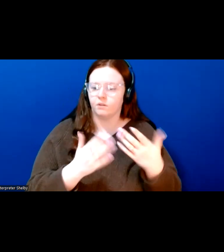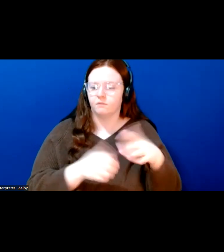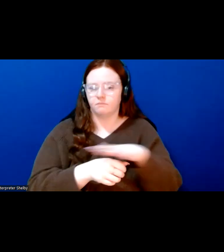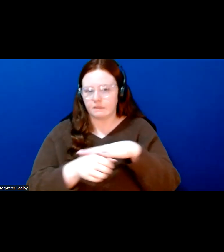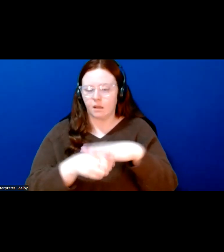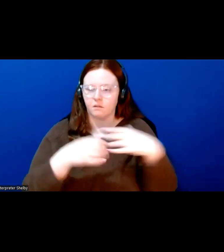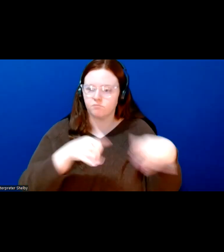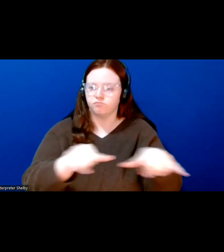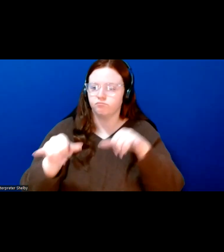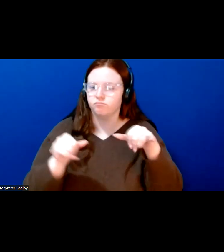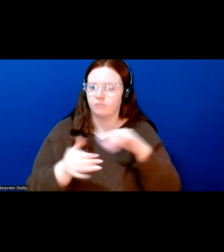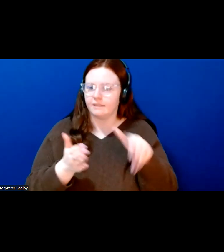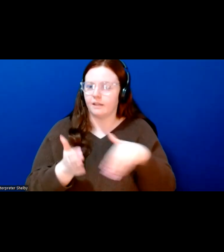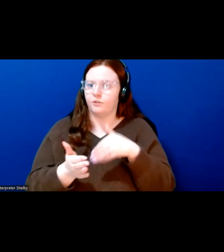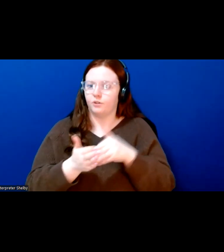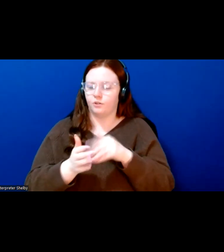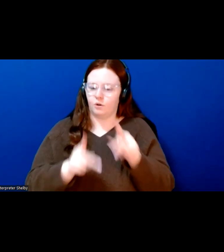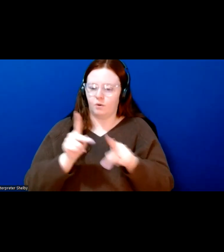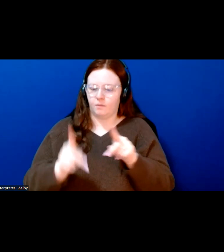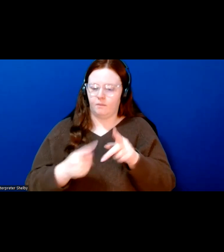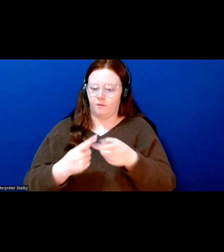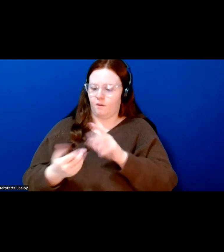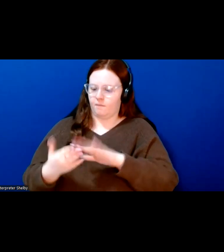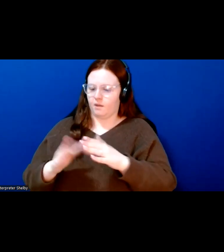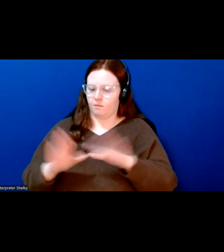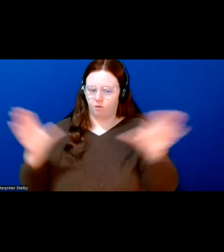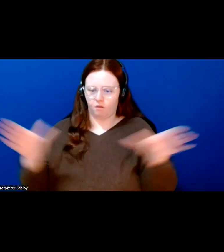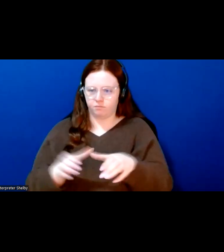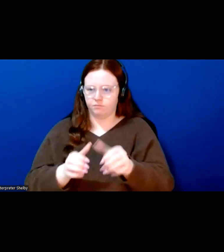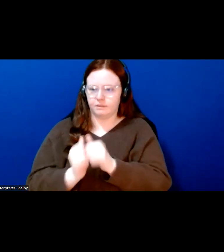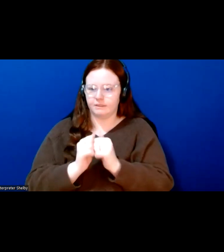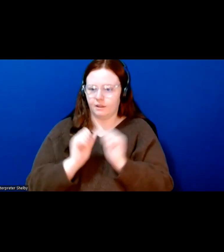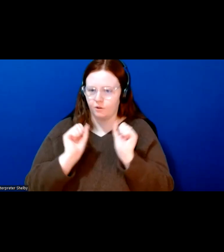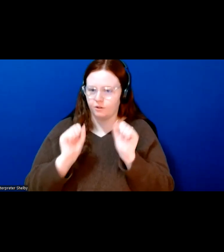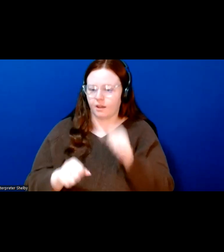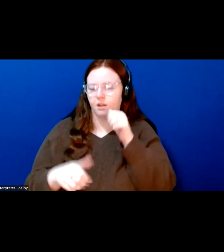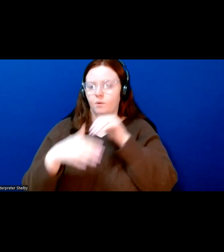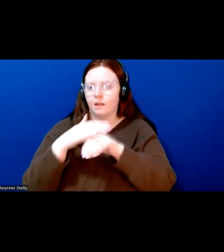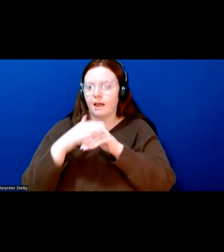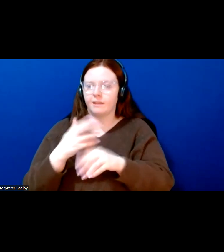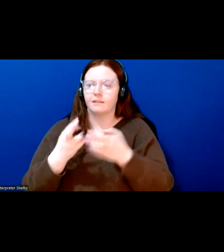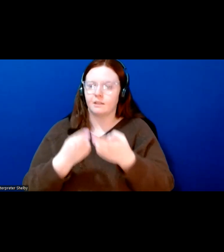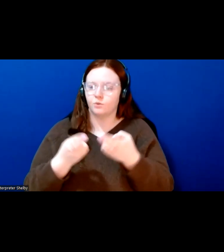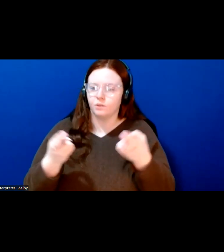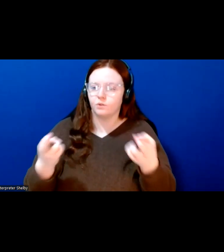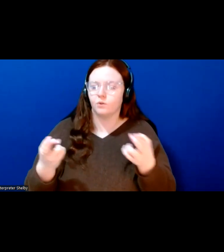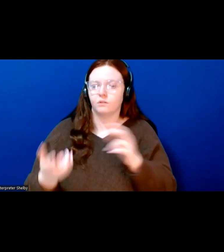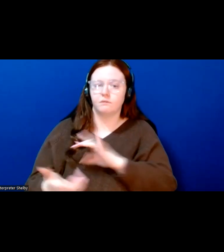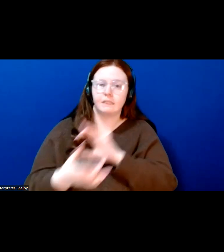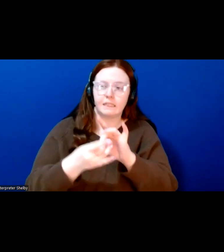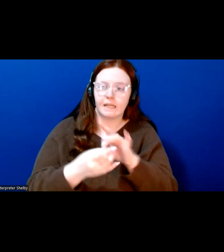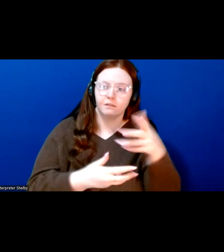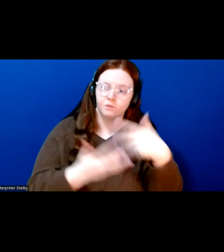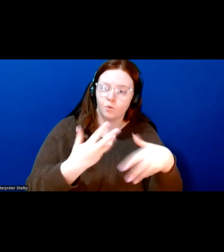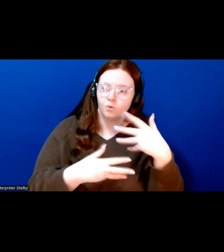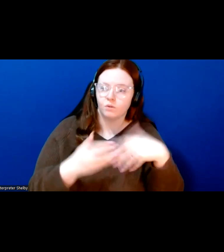a center where folks from our community can come together and access resources, connect socially,